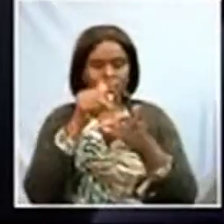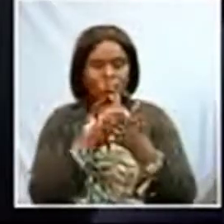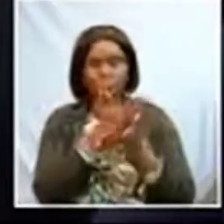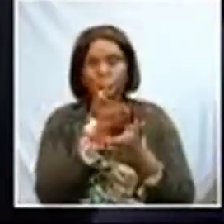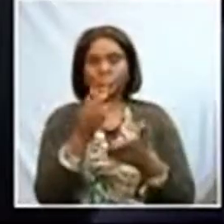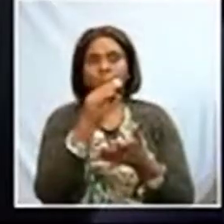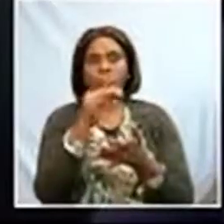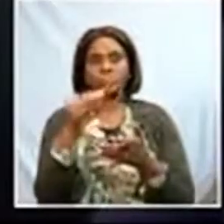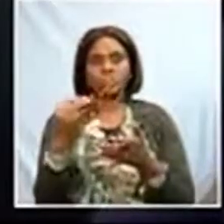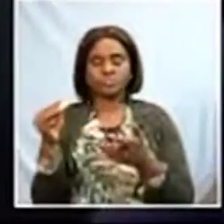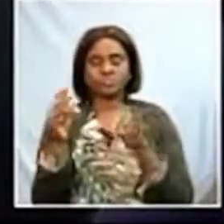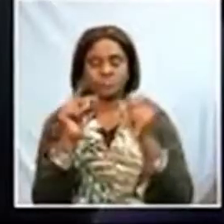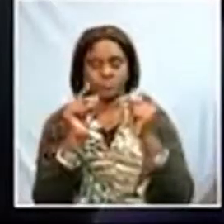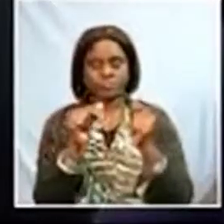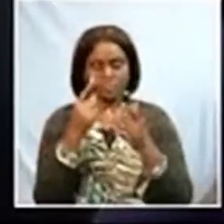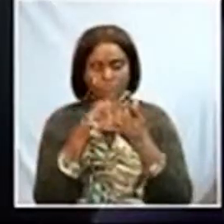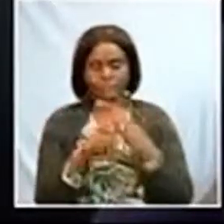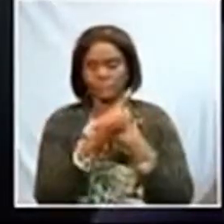coming to